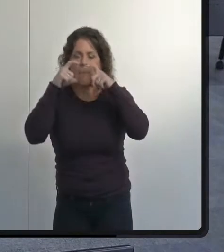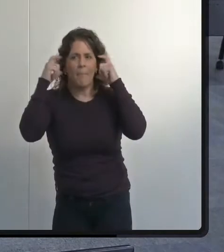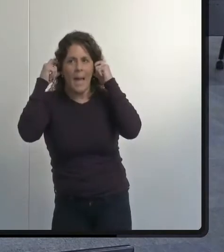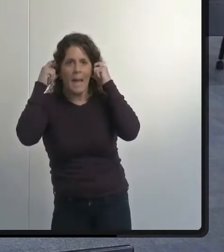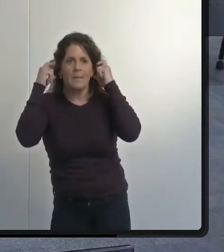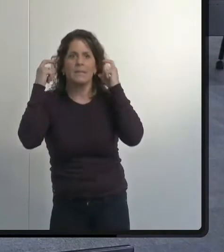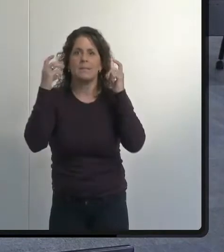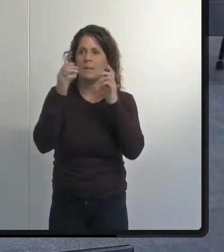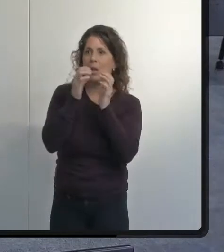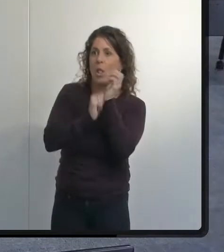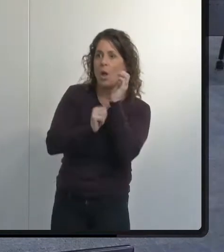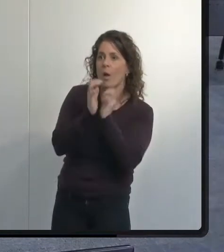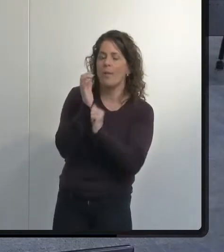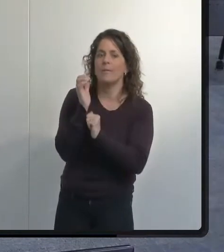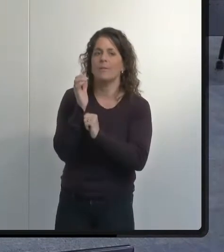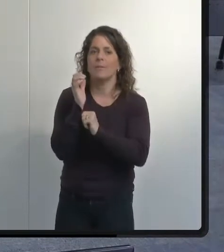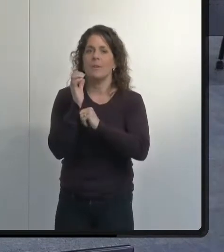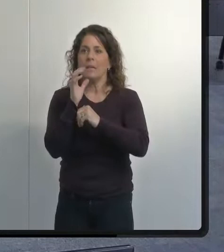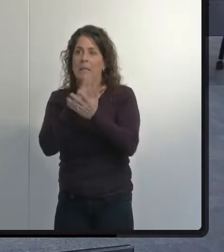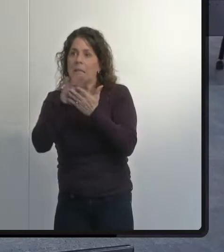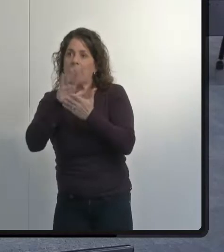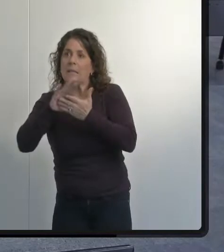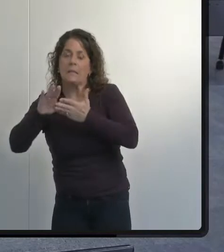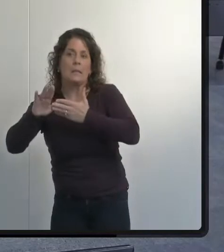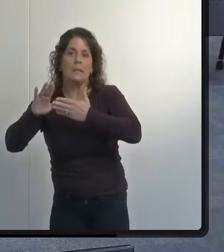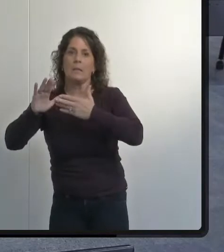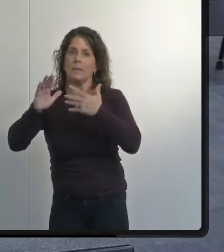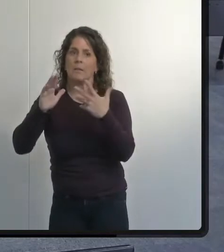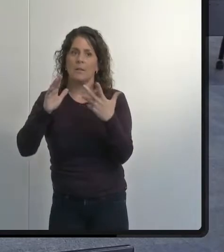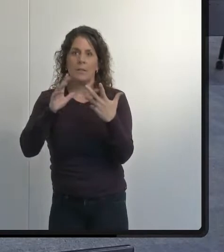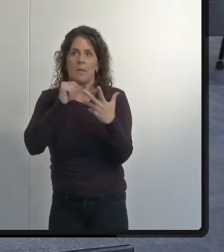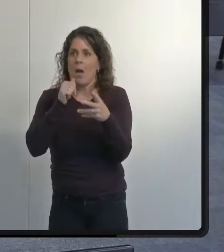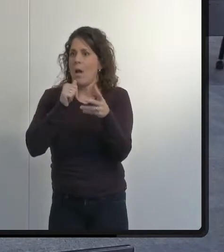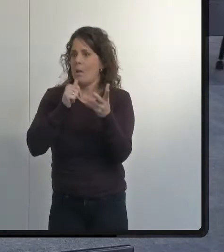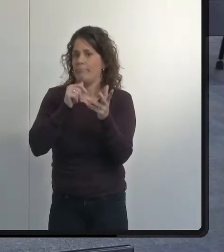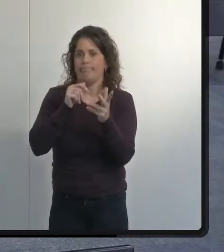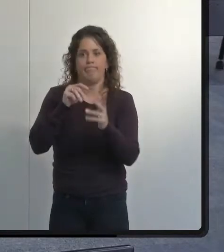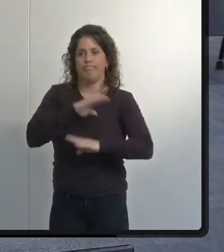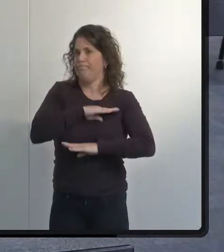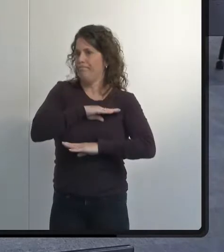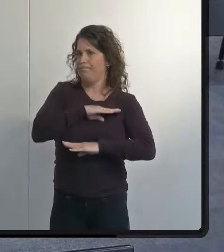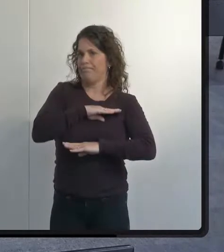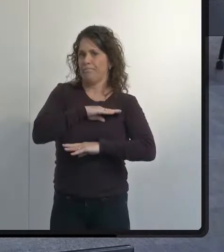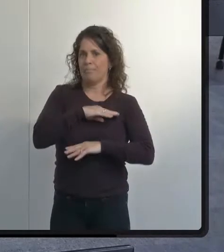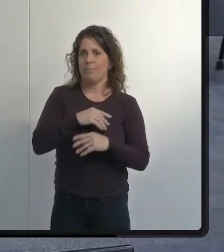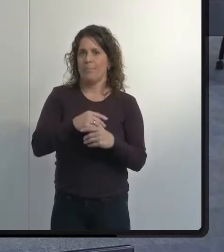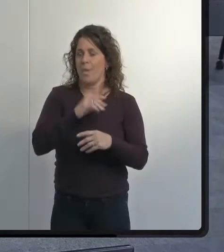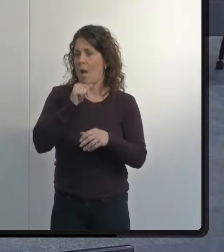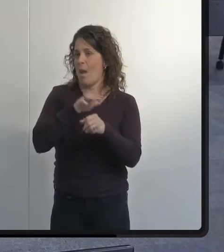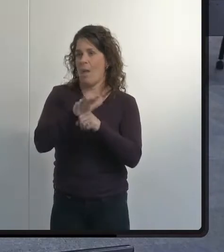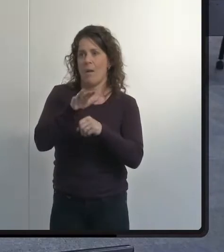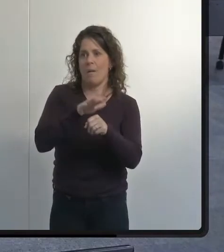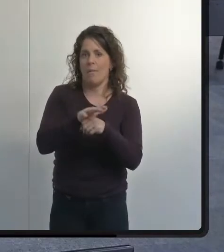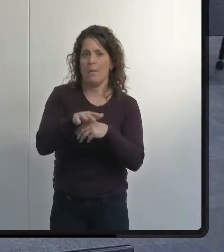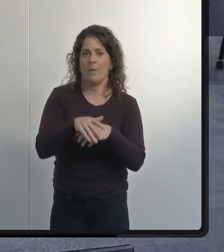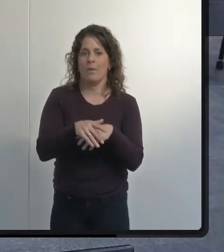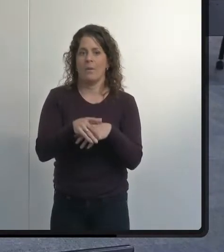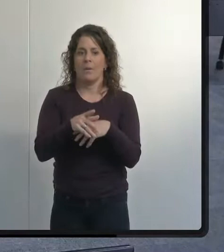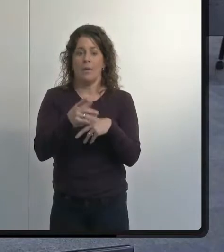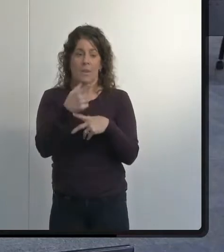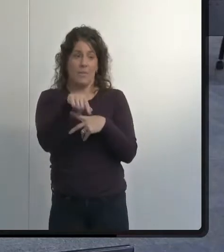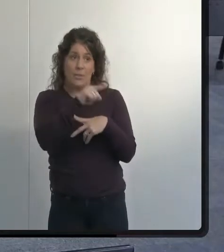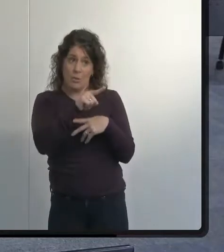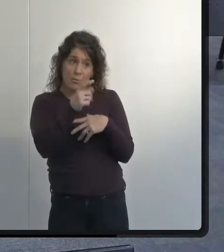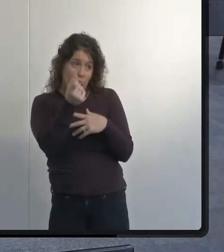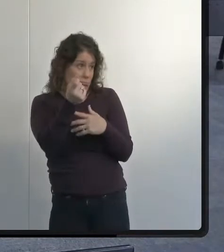of cleaning supplies and disinfectants was not adequate. Have you all been able to make an assessment of how they're